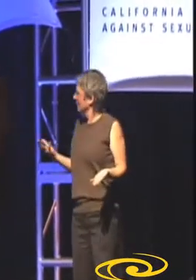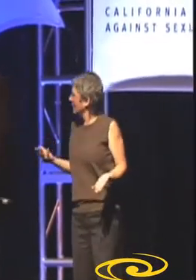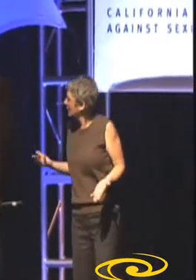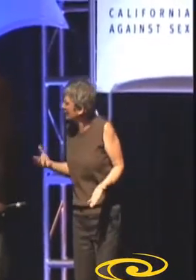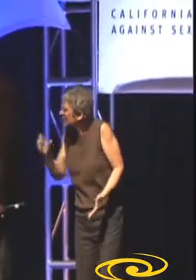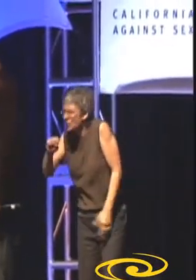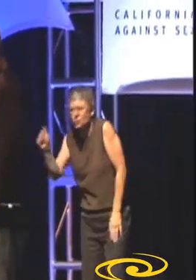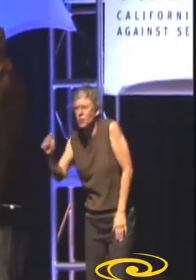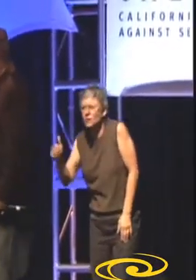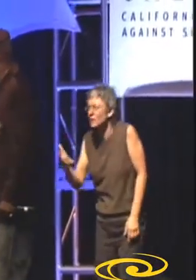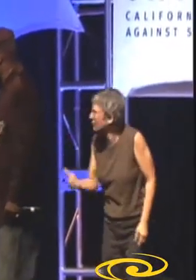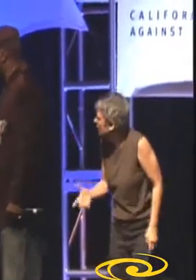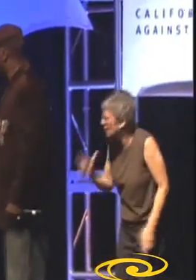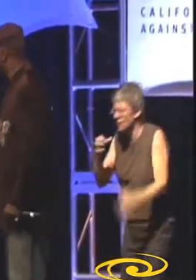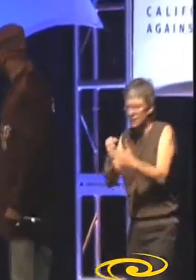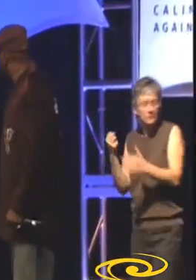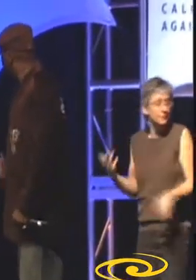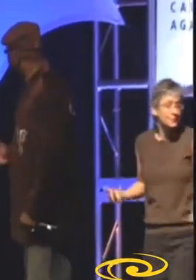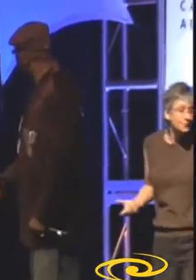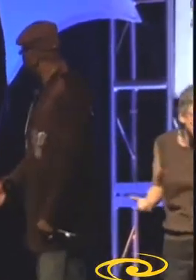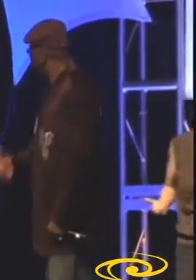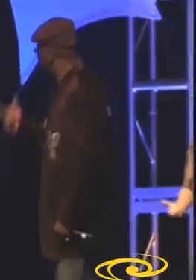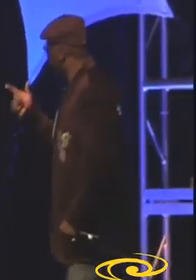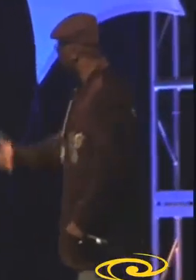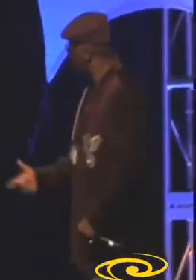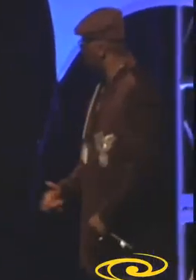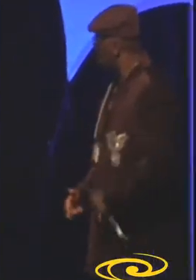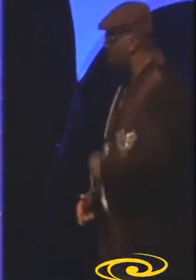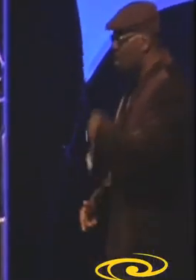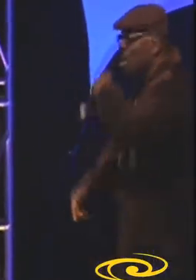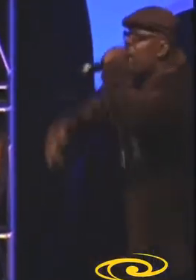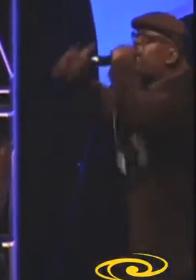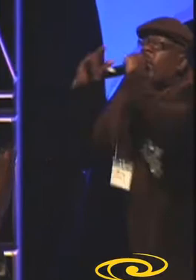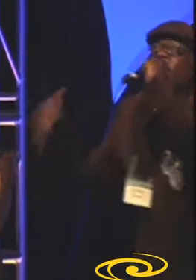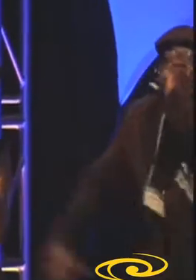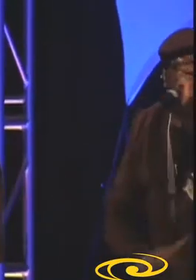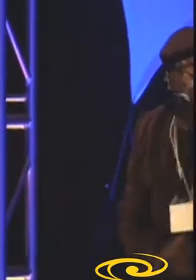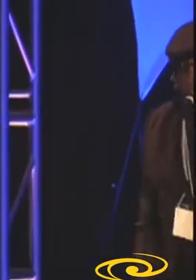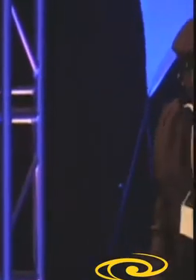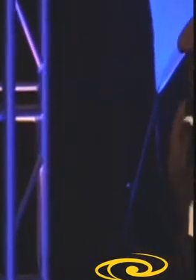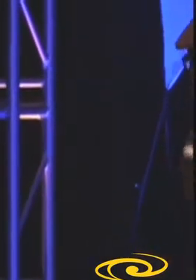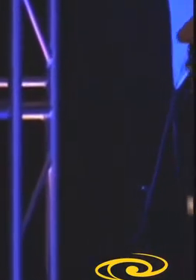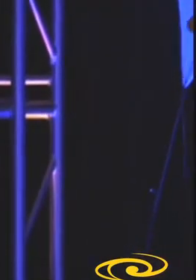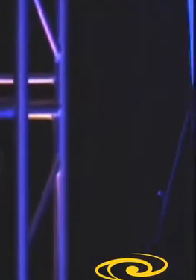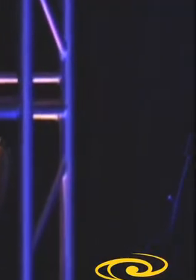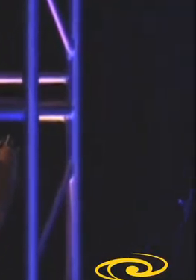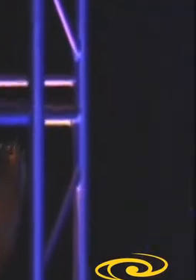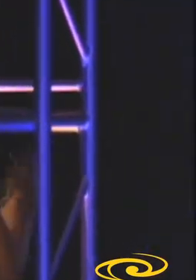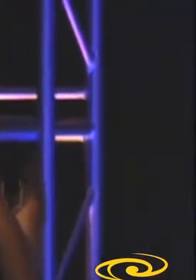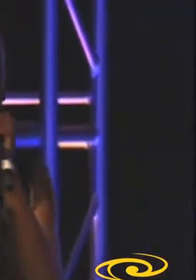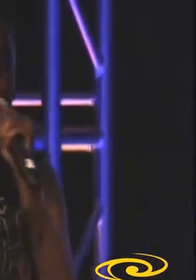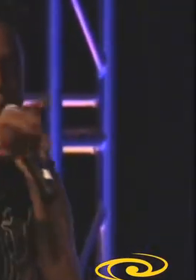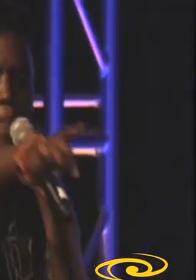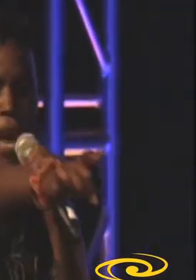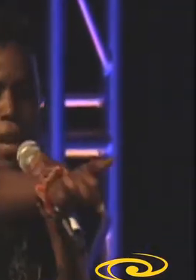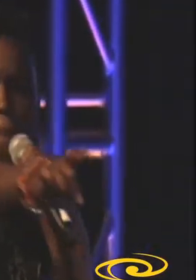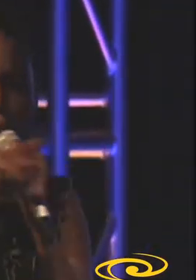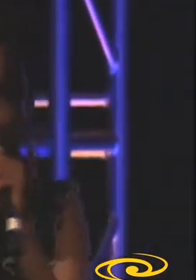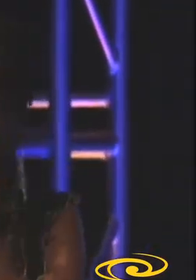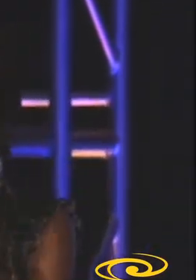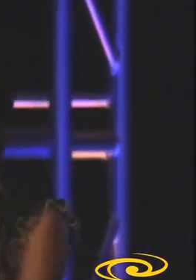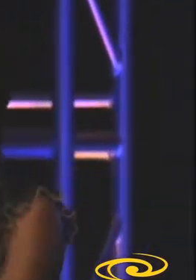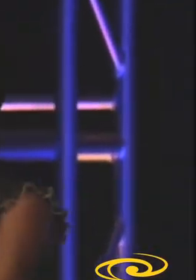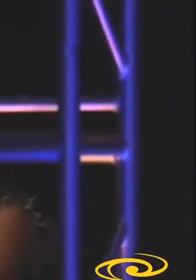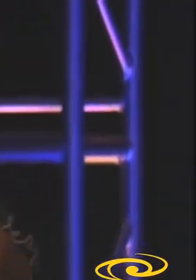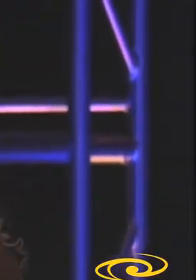It's time to shine a light on the white injustice. It's time to get it right. Cause enough. It's enough of this. I'm challenging you all to be better